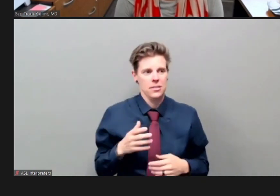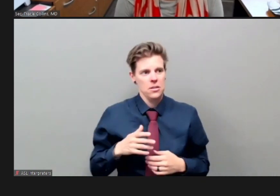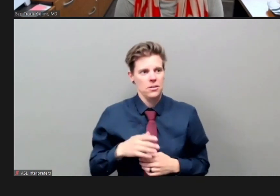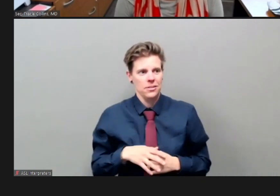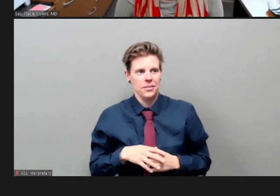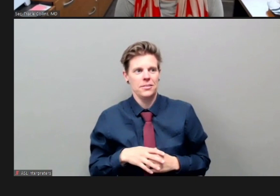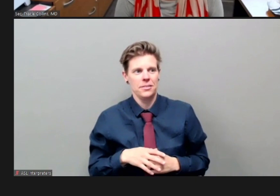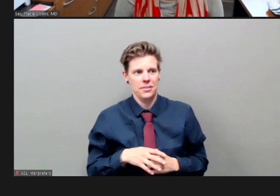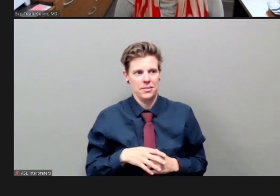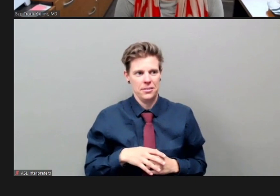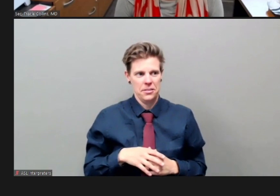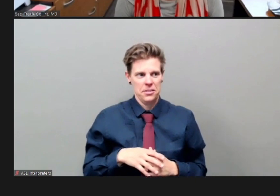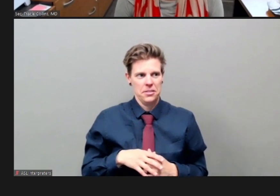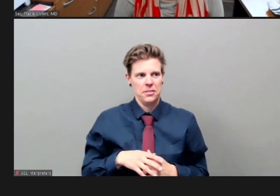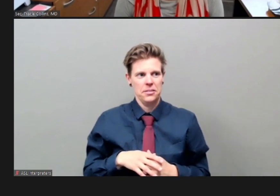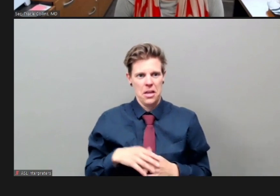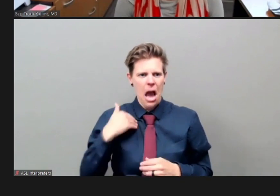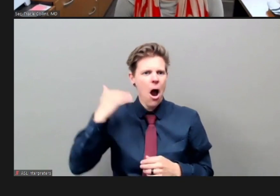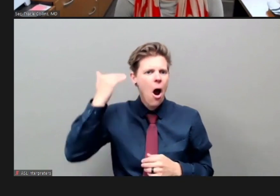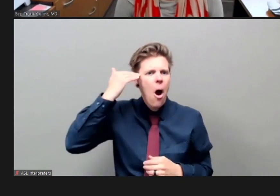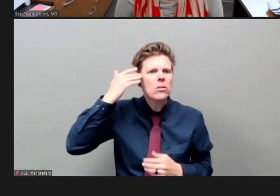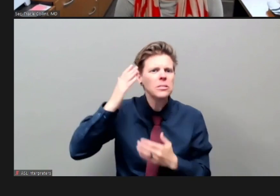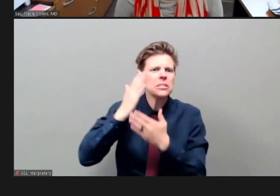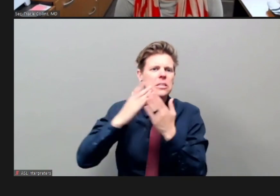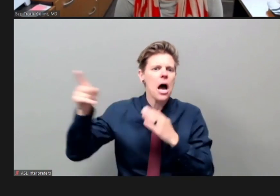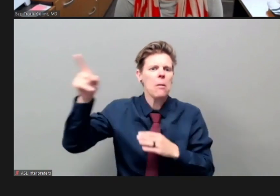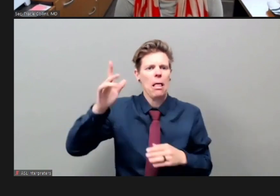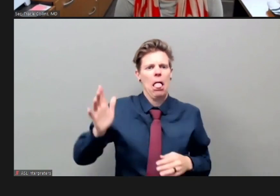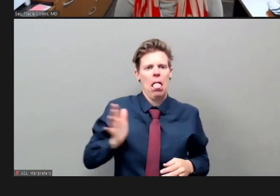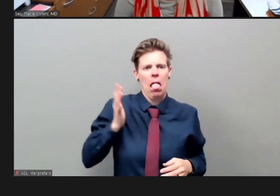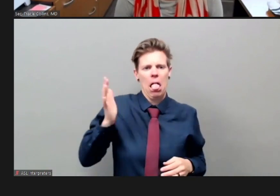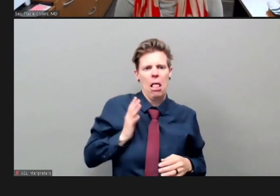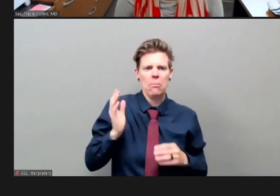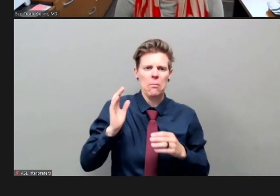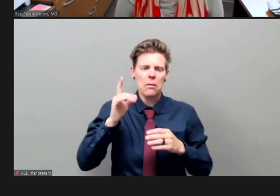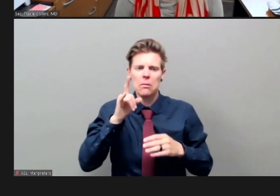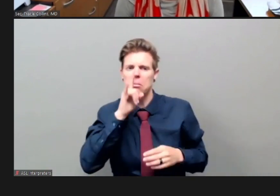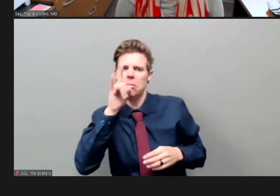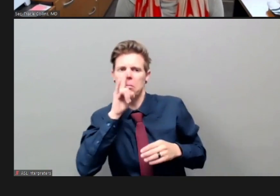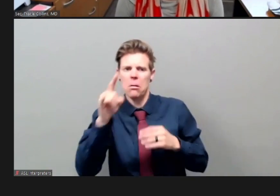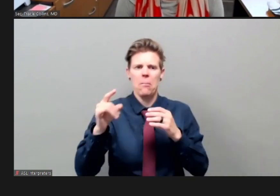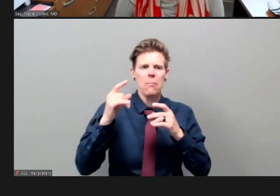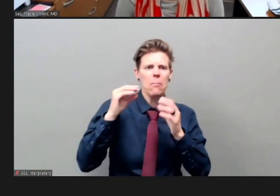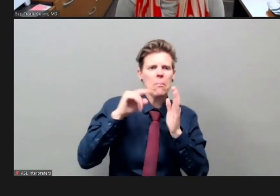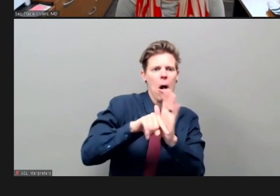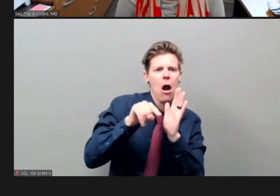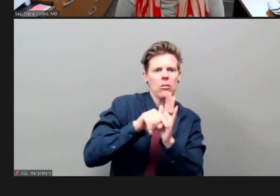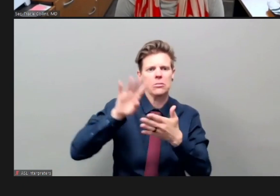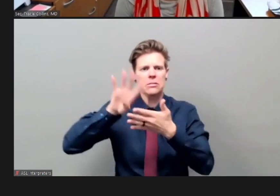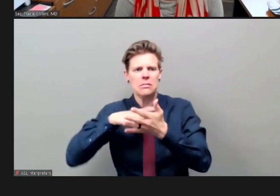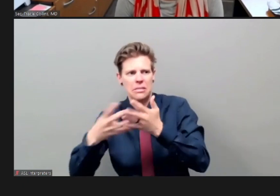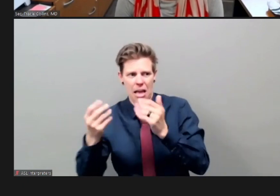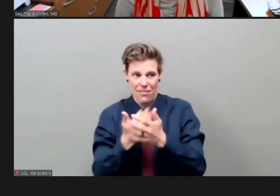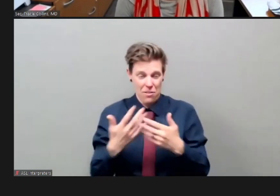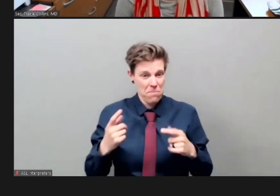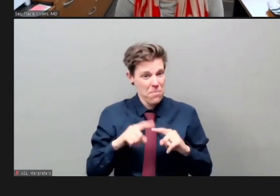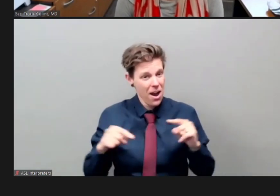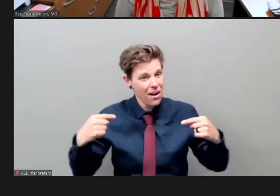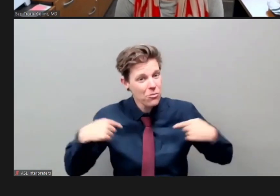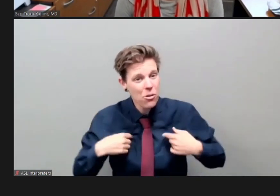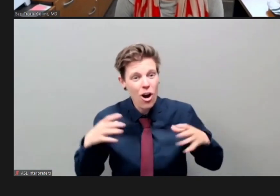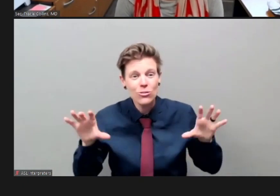and Dr. Grace is exactly right. We've been ahead of the CDC. We are, in fact, the first state to make